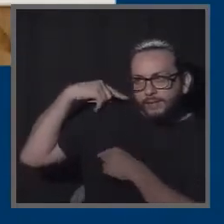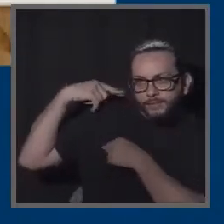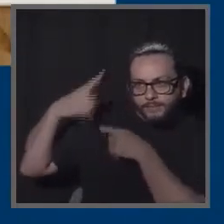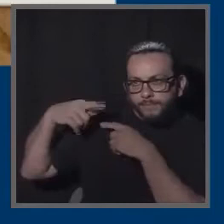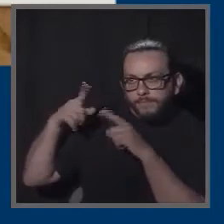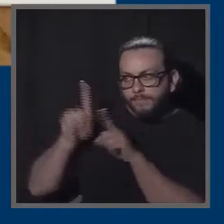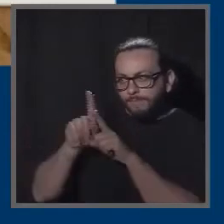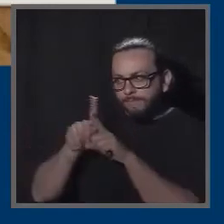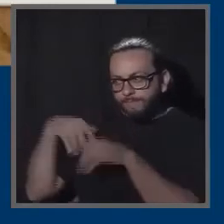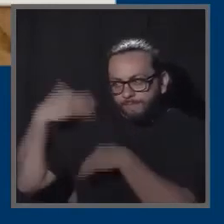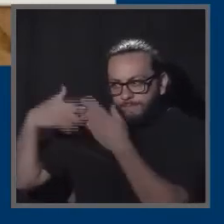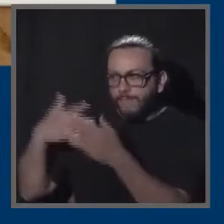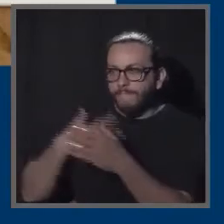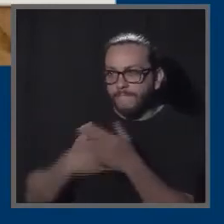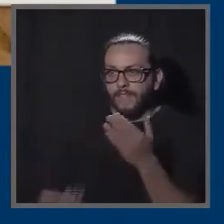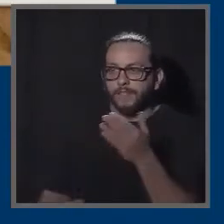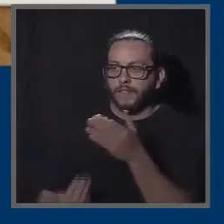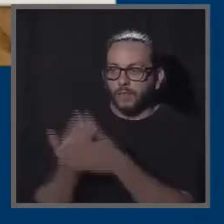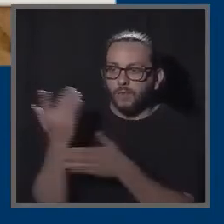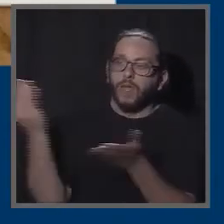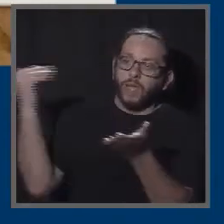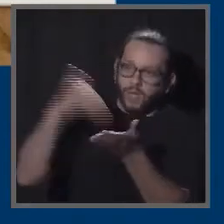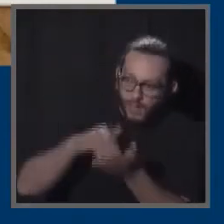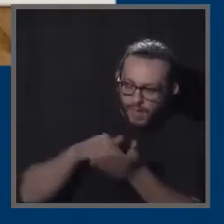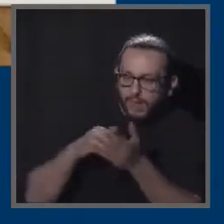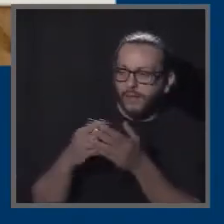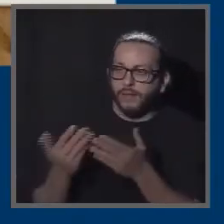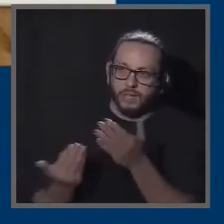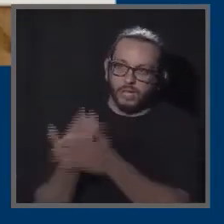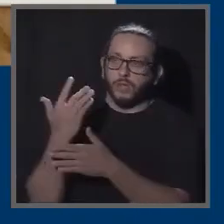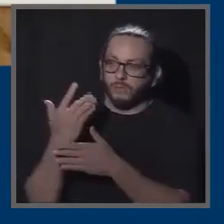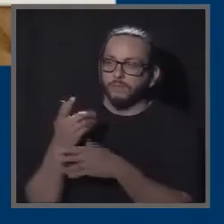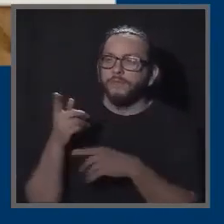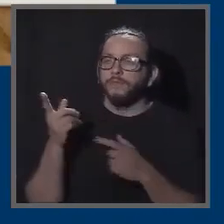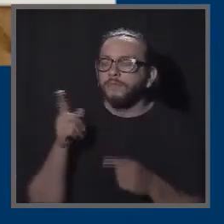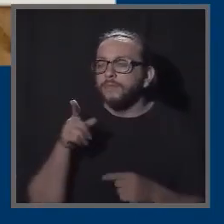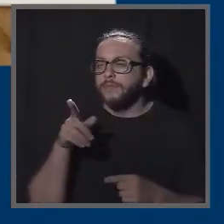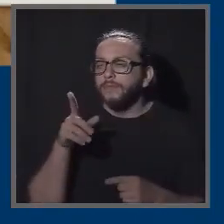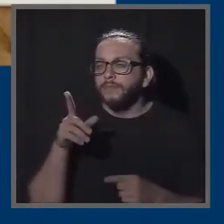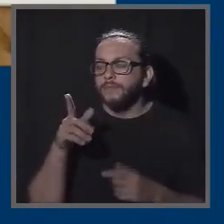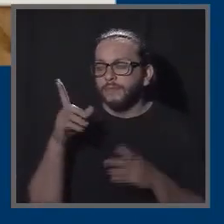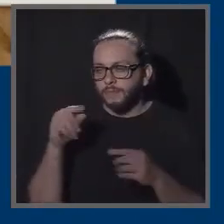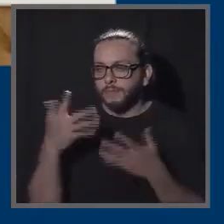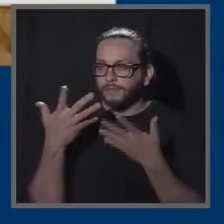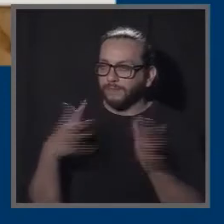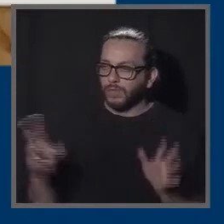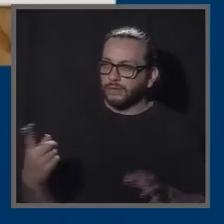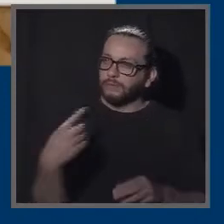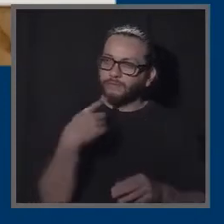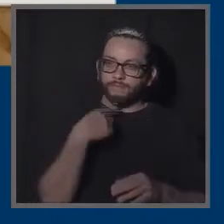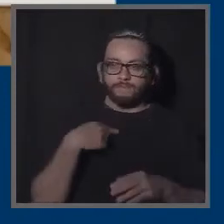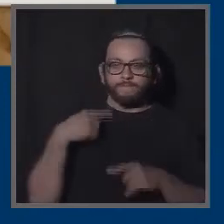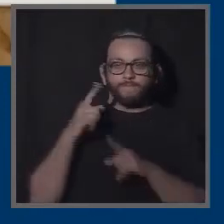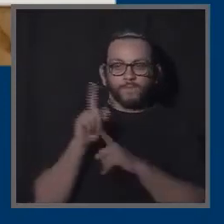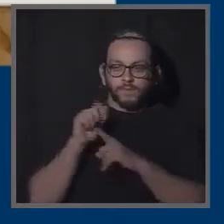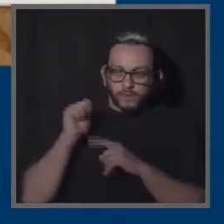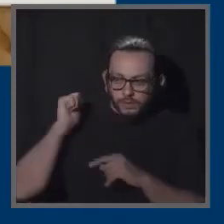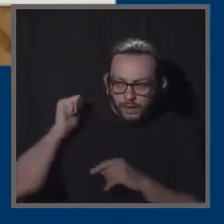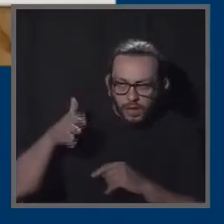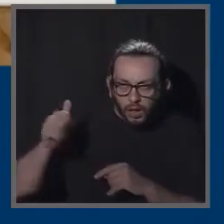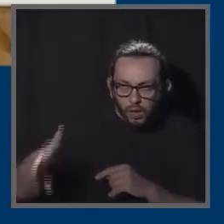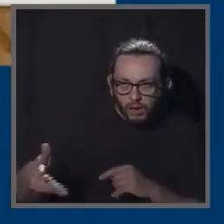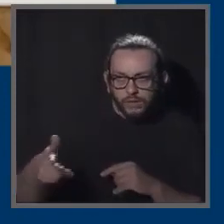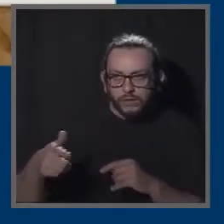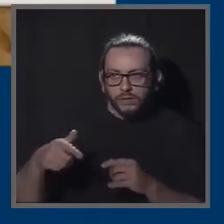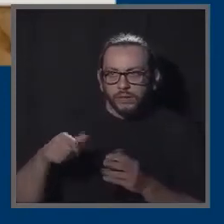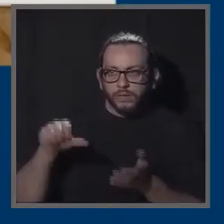one policymaker said to me that he's all for everyday creativity and it should be central to what cultural policy